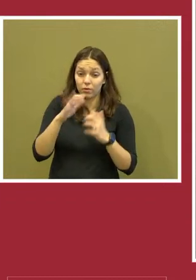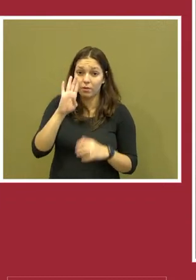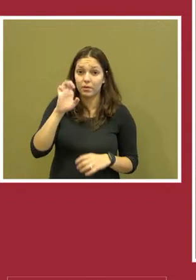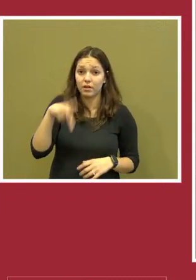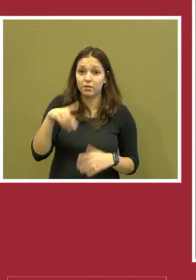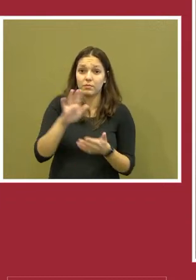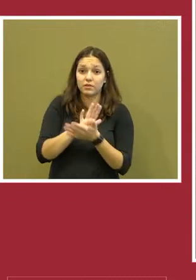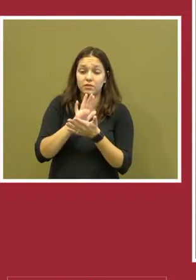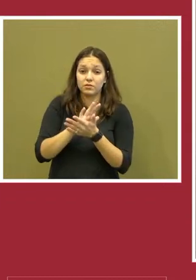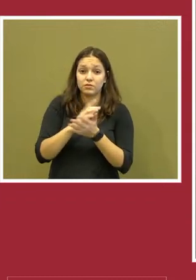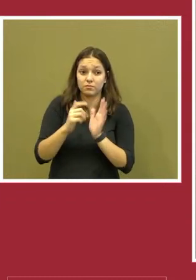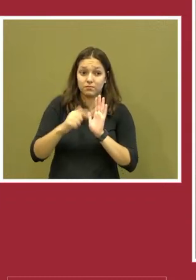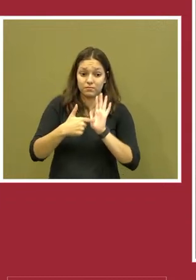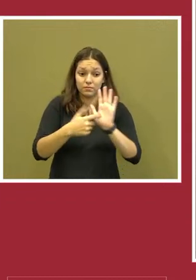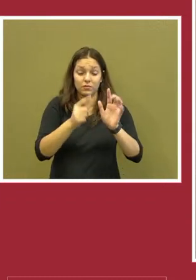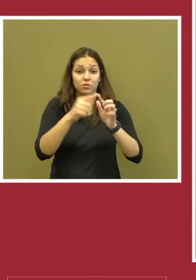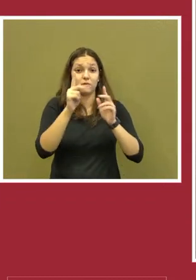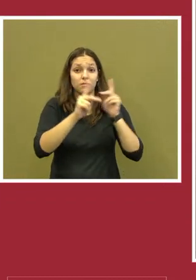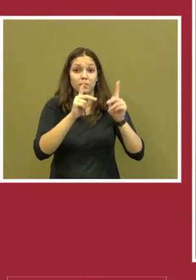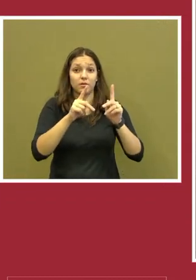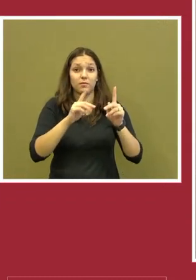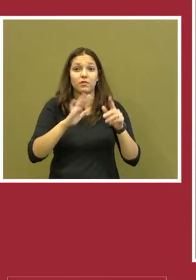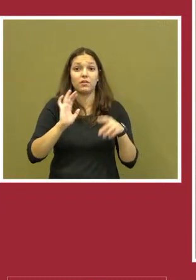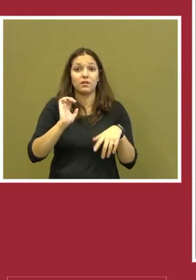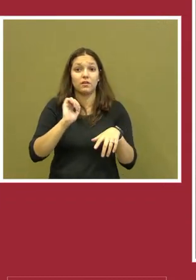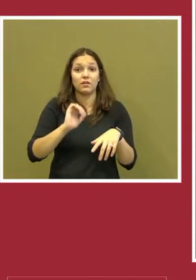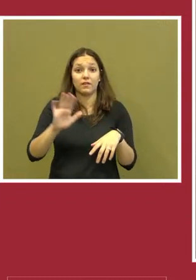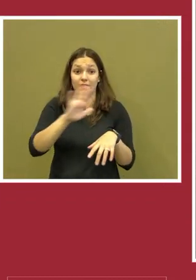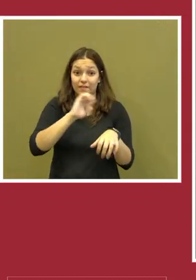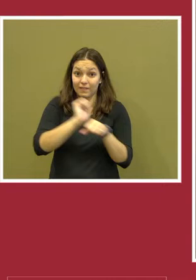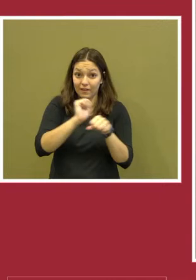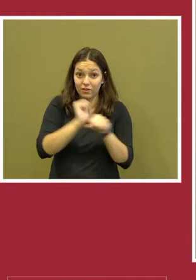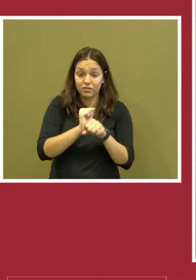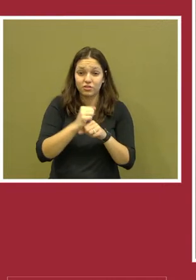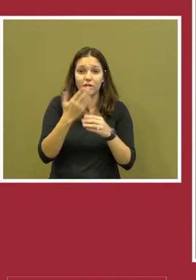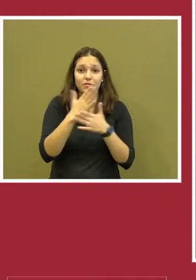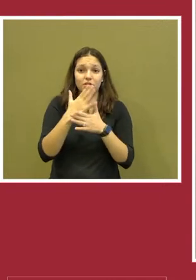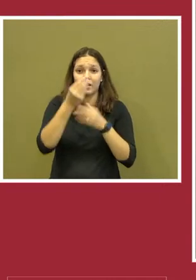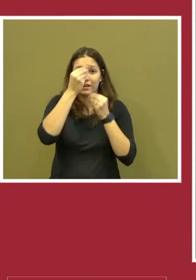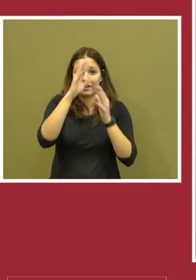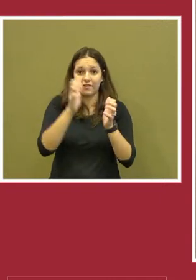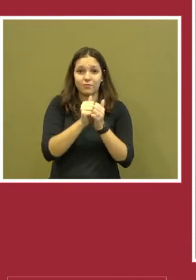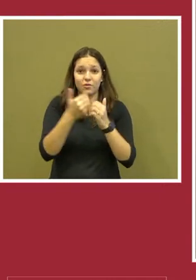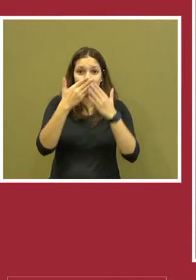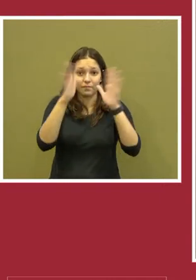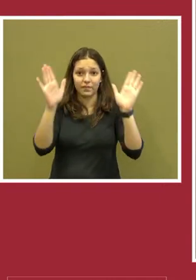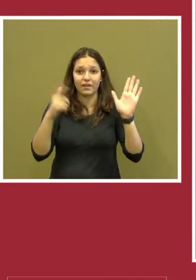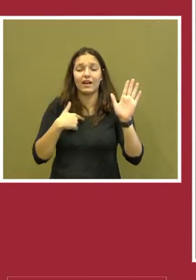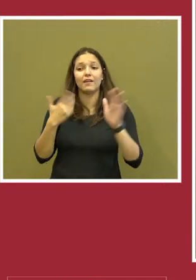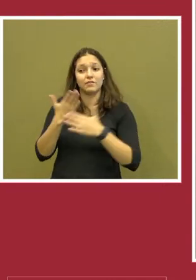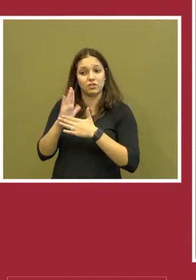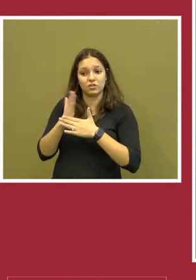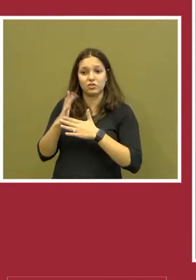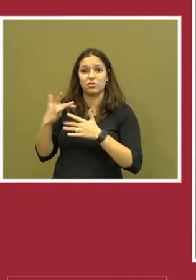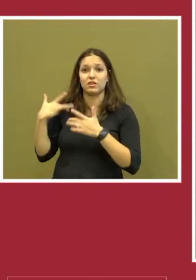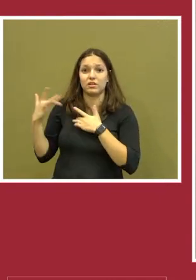people whose job it is to share vital information with the public? I've already shared these concerns with Dr. Cook, and I believe I was heard. And thank you for